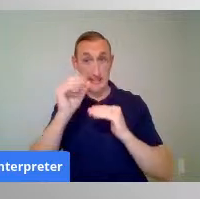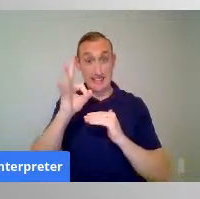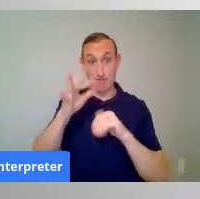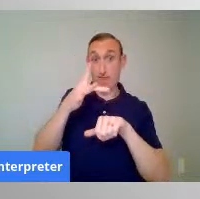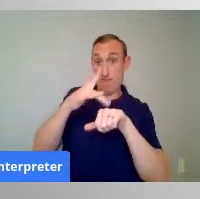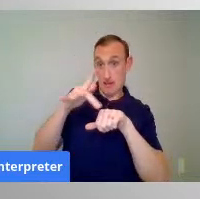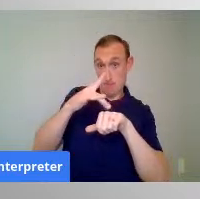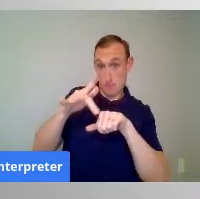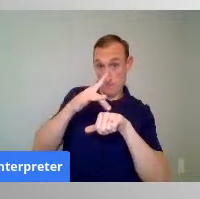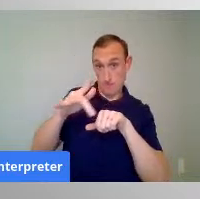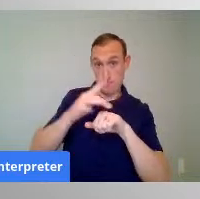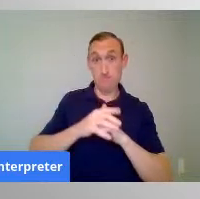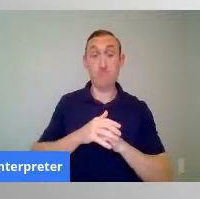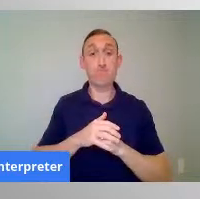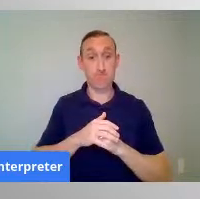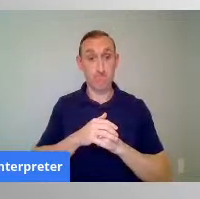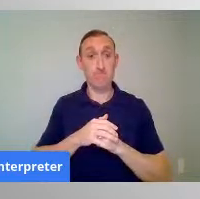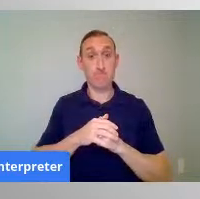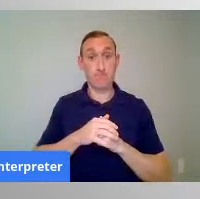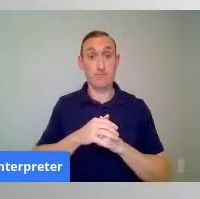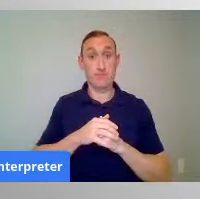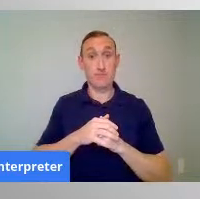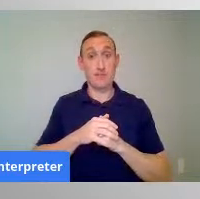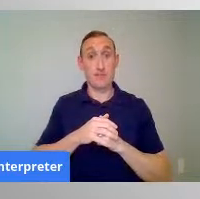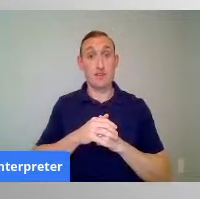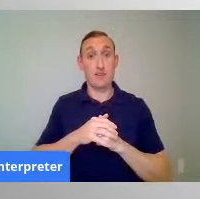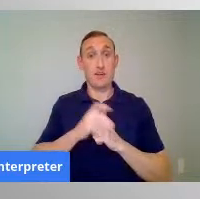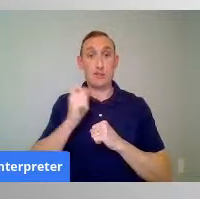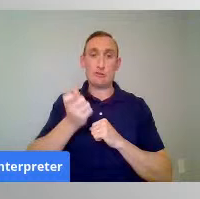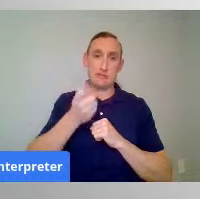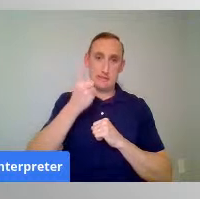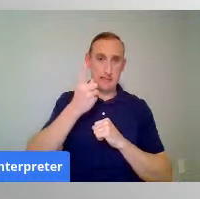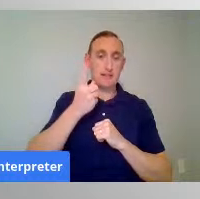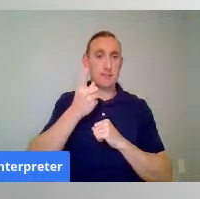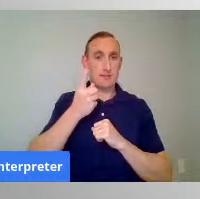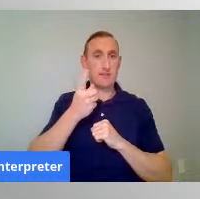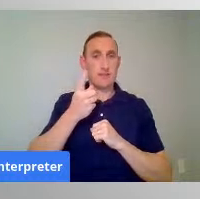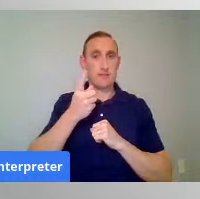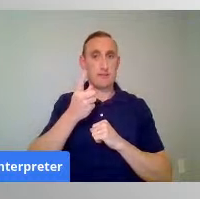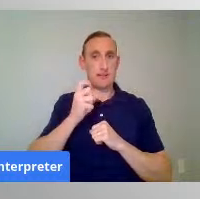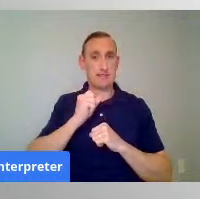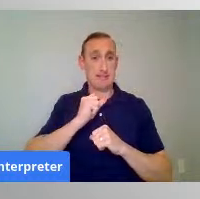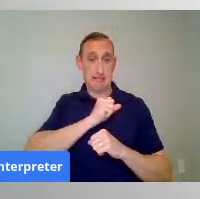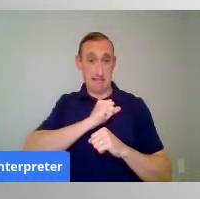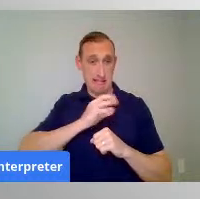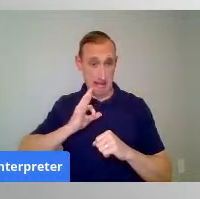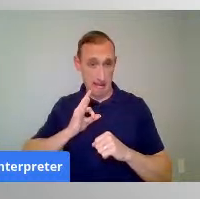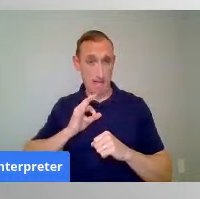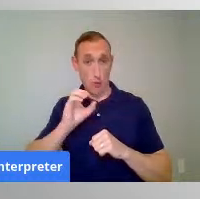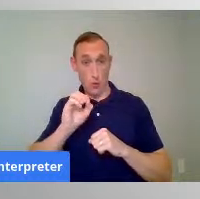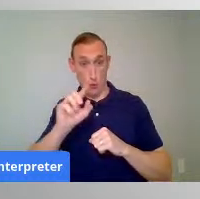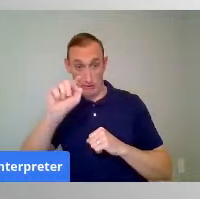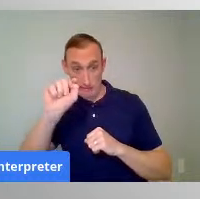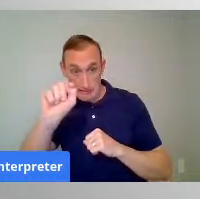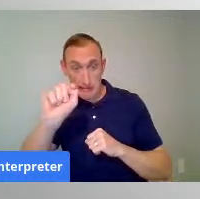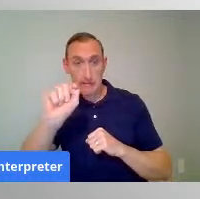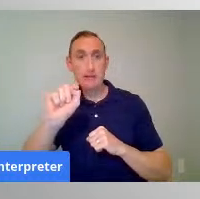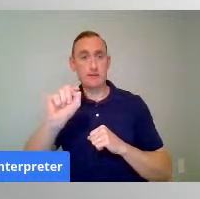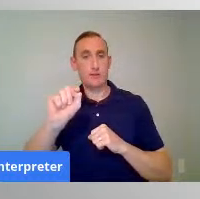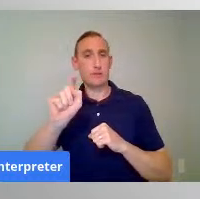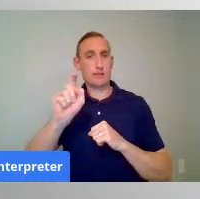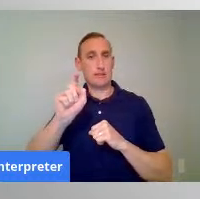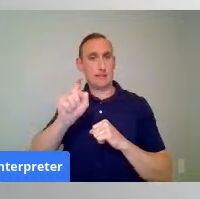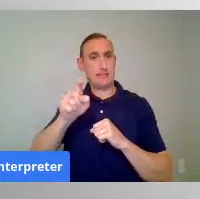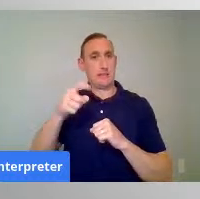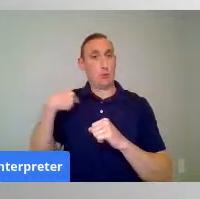only pass along is if there's any staff overtime associated with Grand Slam at Cedar Shoals High School. We need to